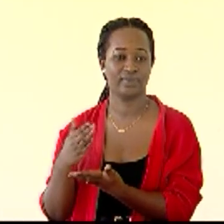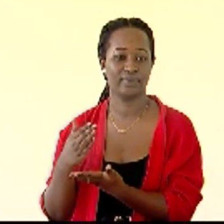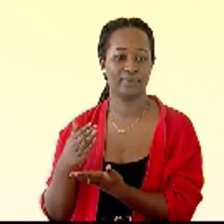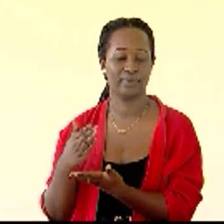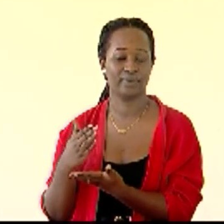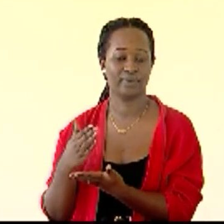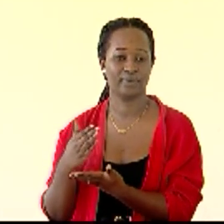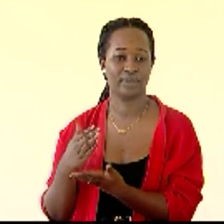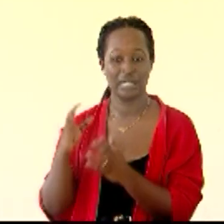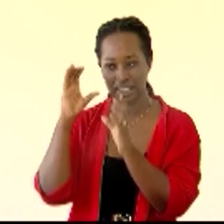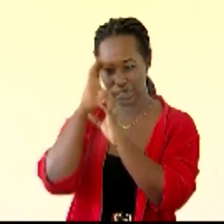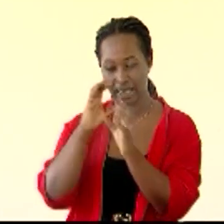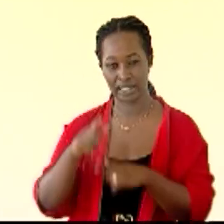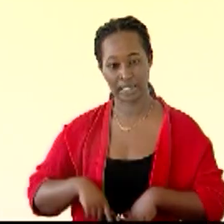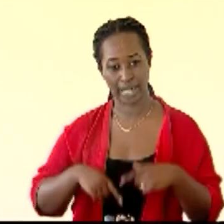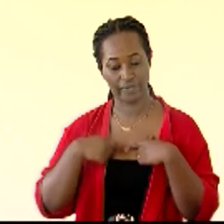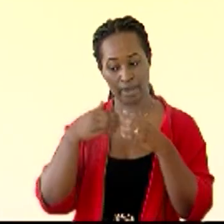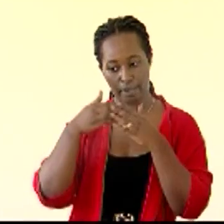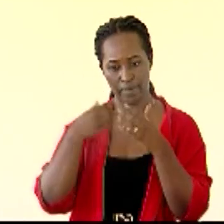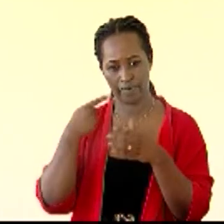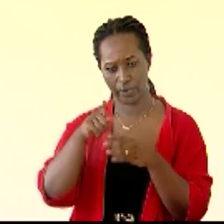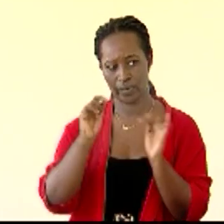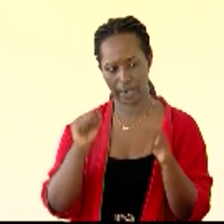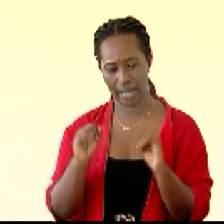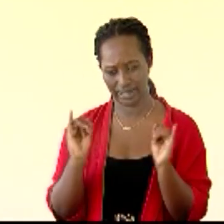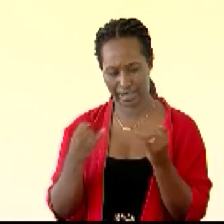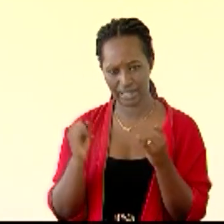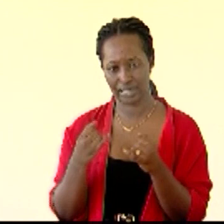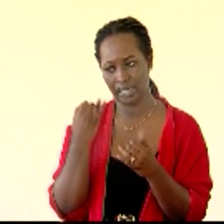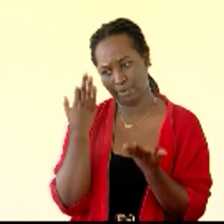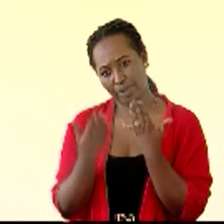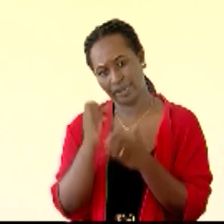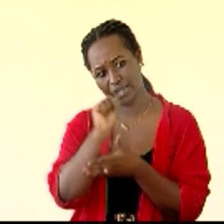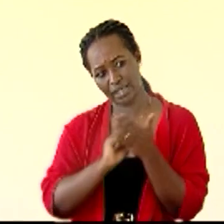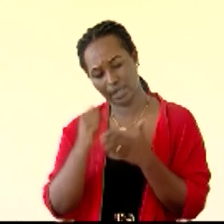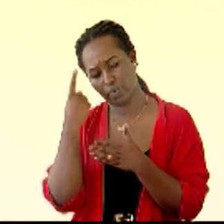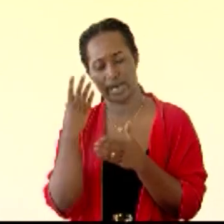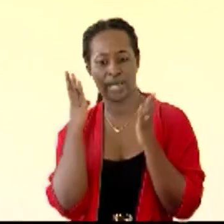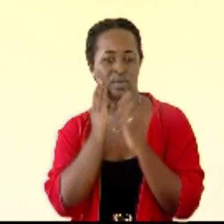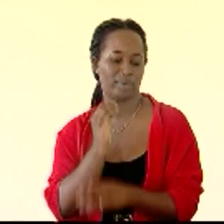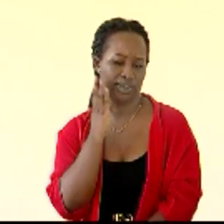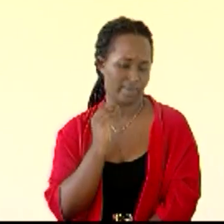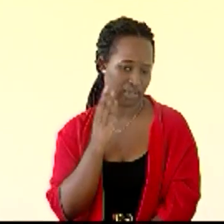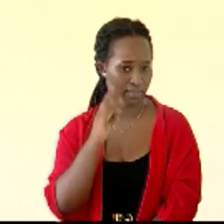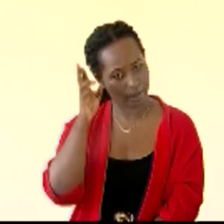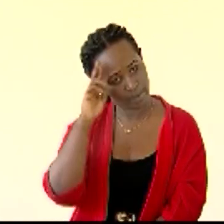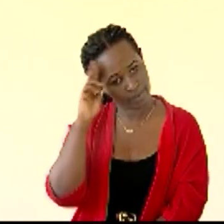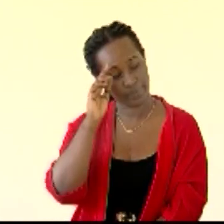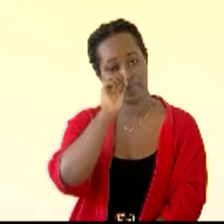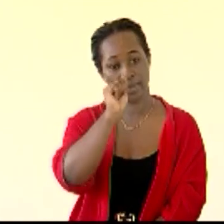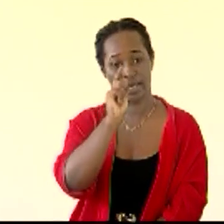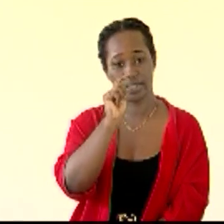Detaching the leaf before you can test whether light is responsible for this. Senior 1 experiments. So ATP